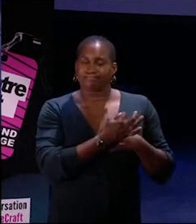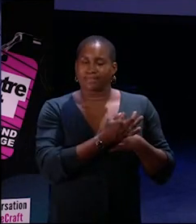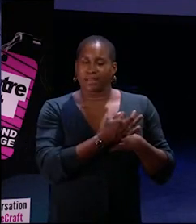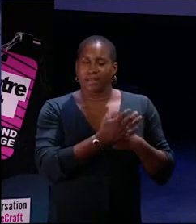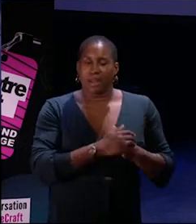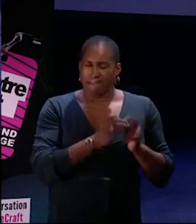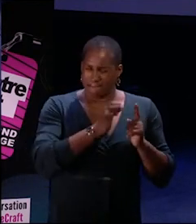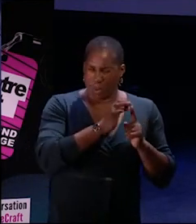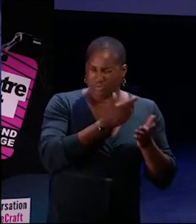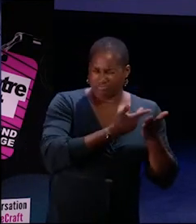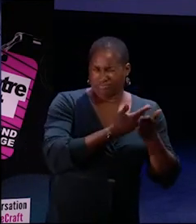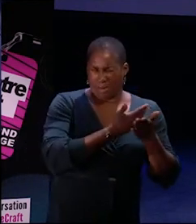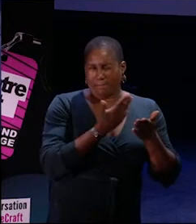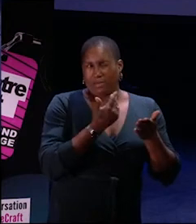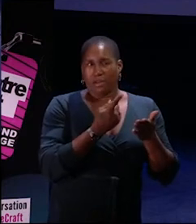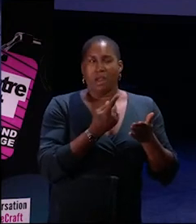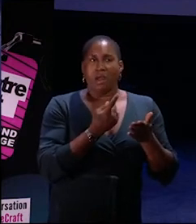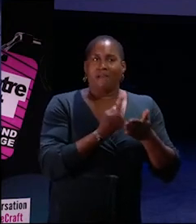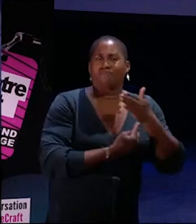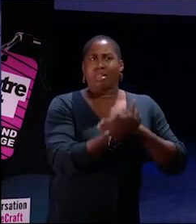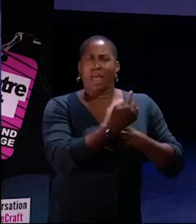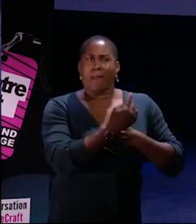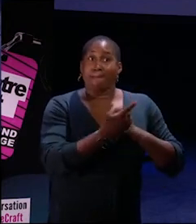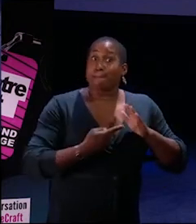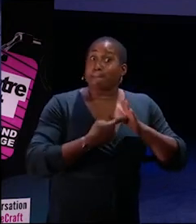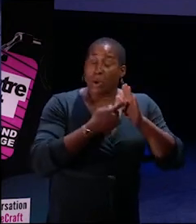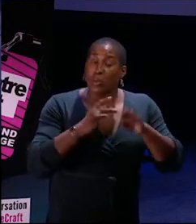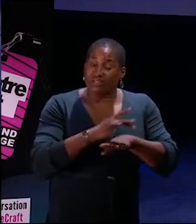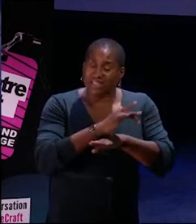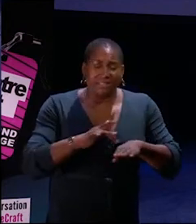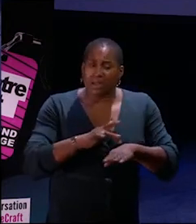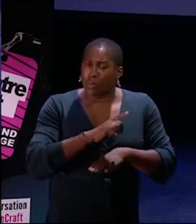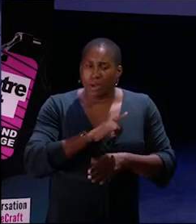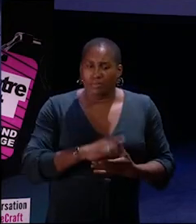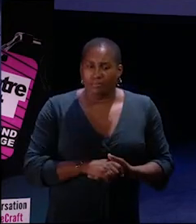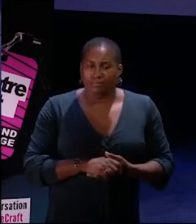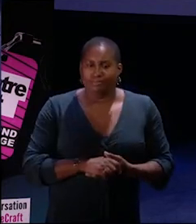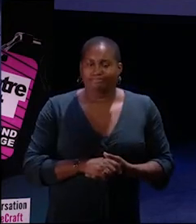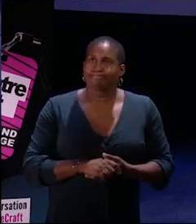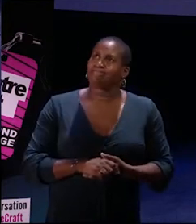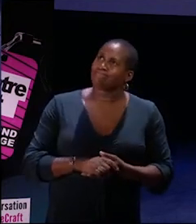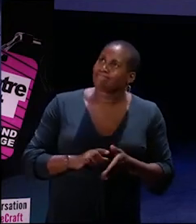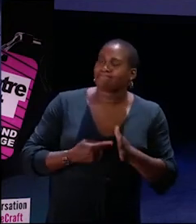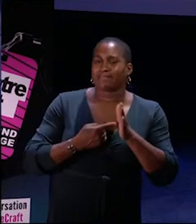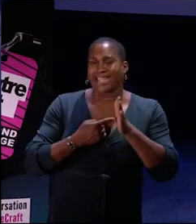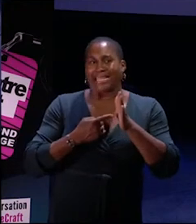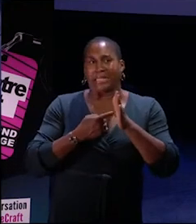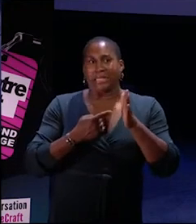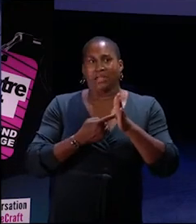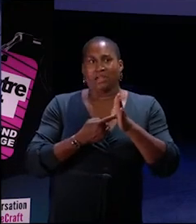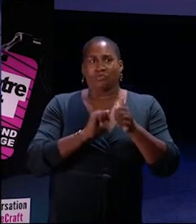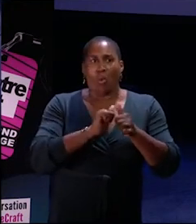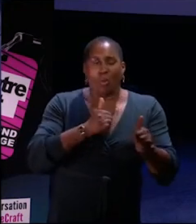bit poorly, but why are freelancers so key to theatre? I think they're really key to